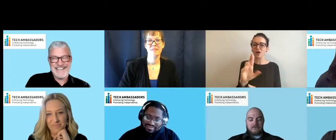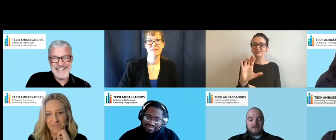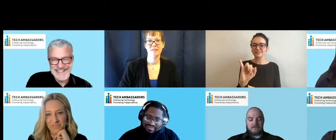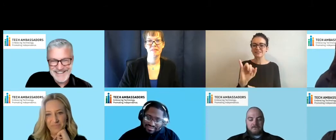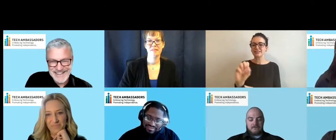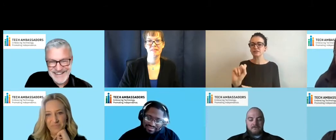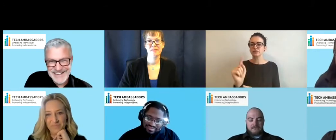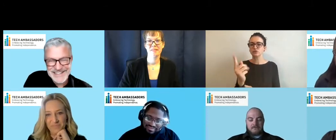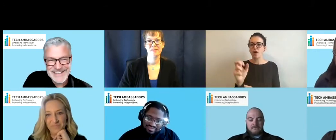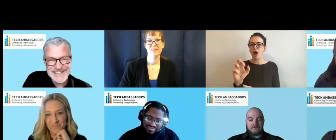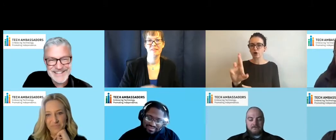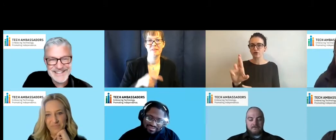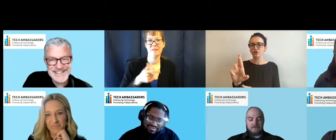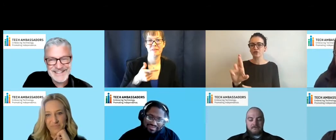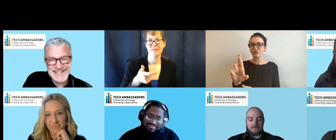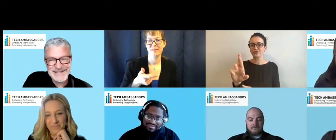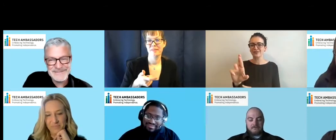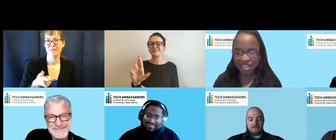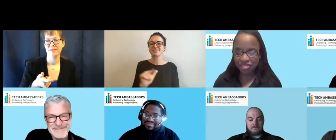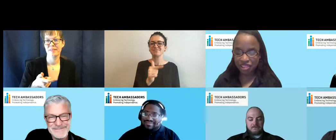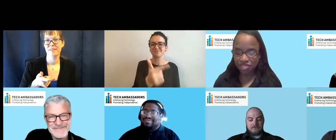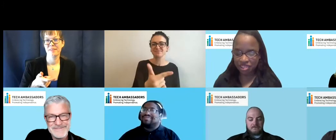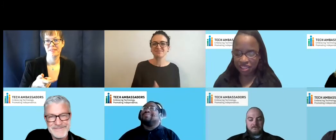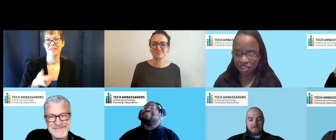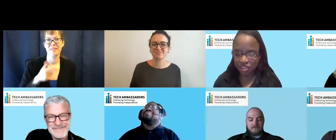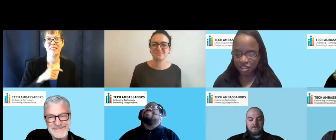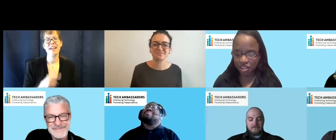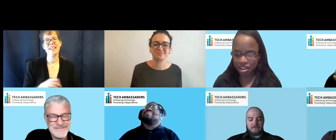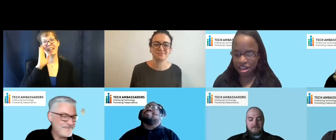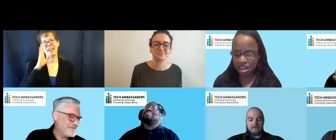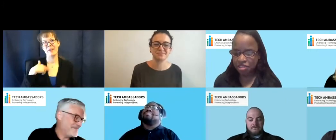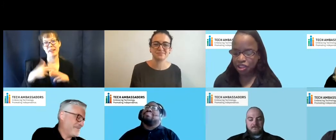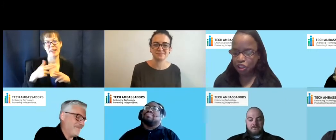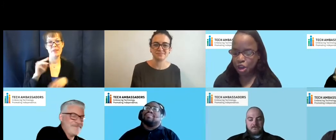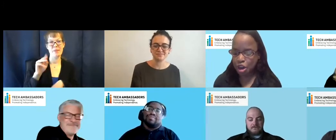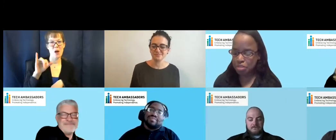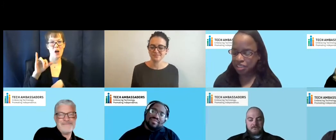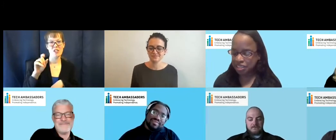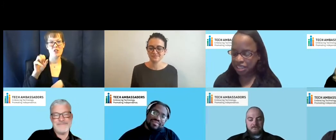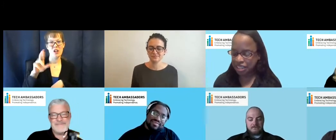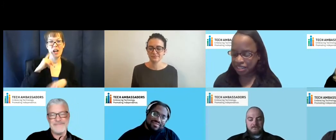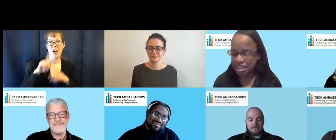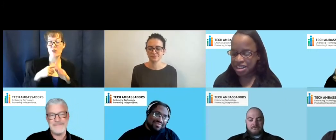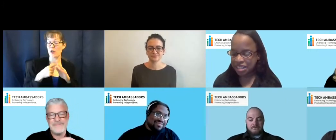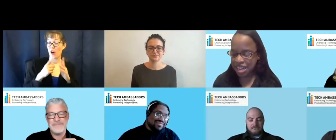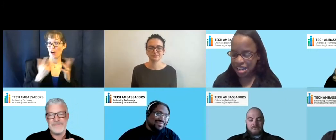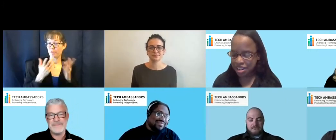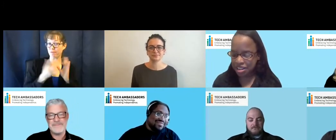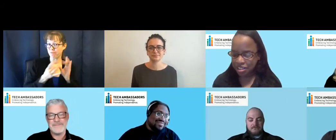Thank you, George. Hi, my name is Marcy Strotter. I want to start by saying